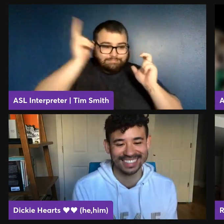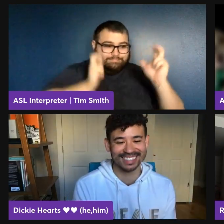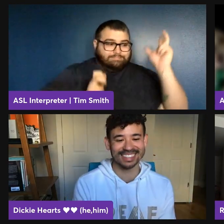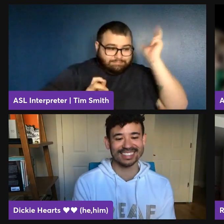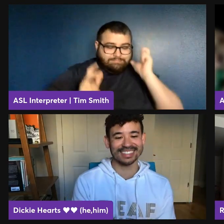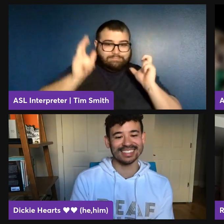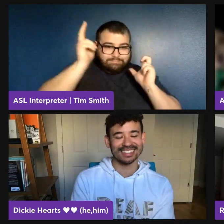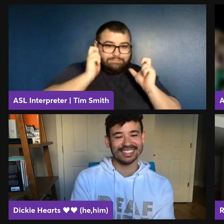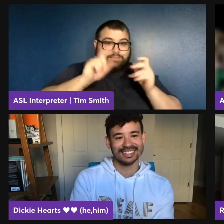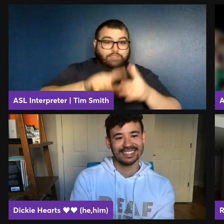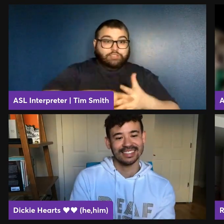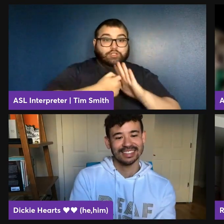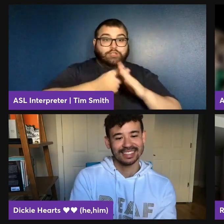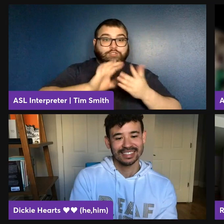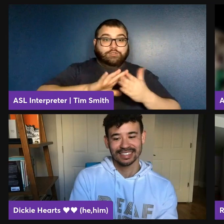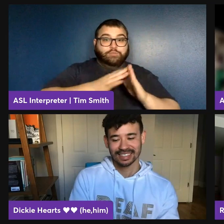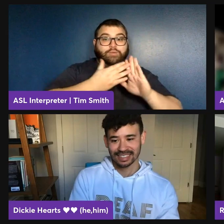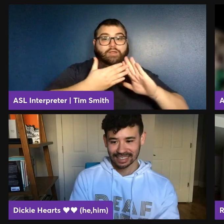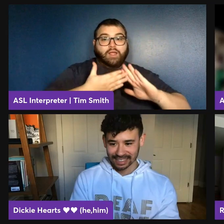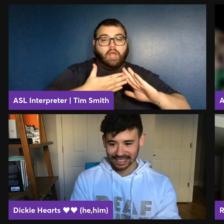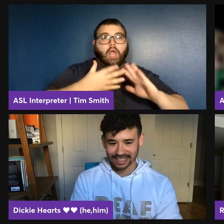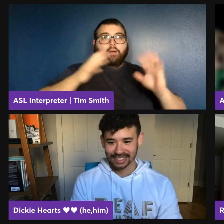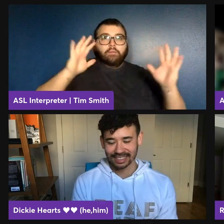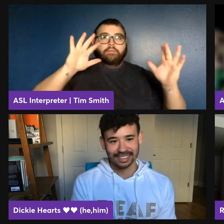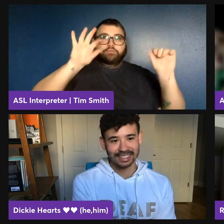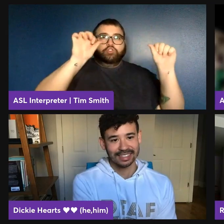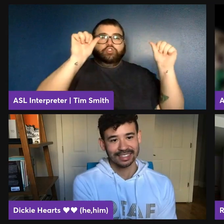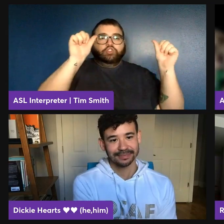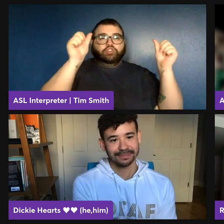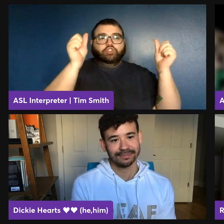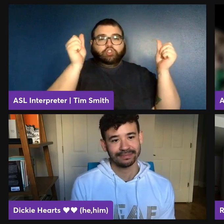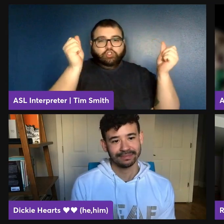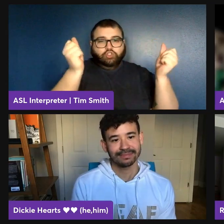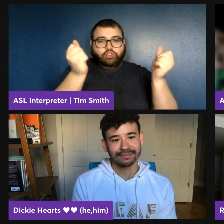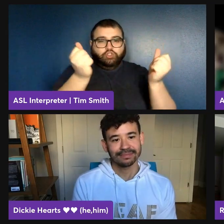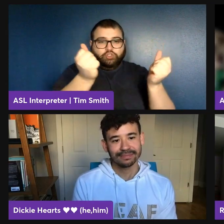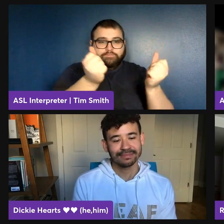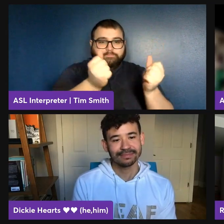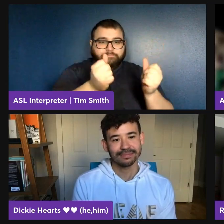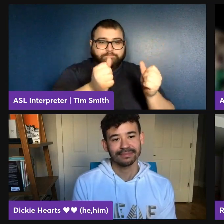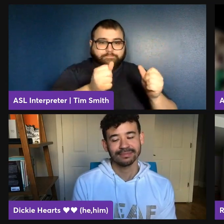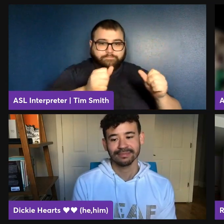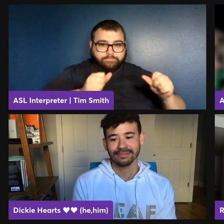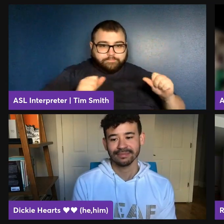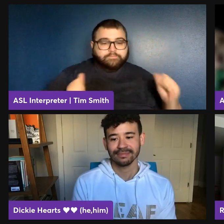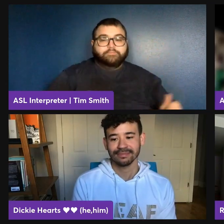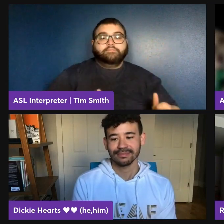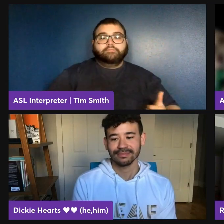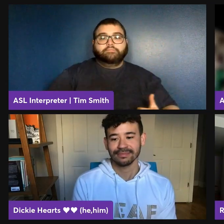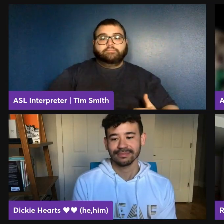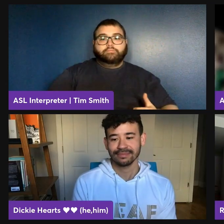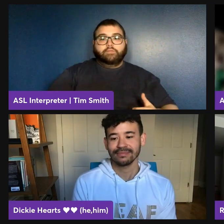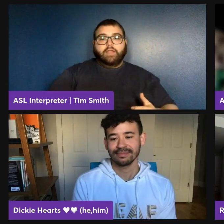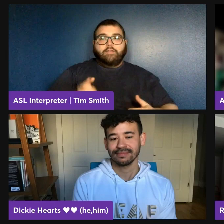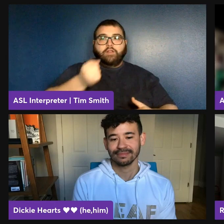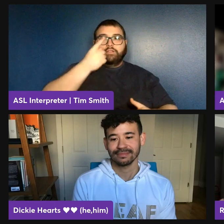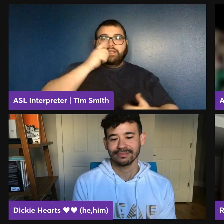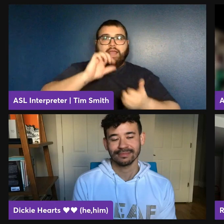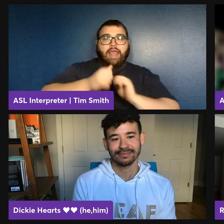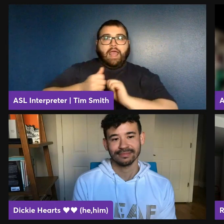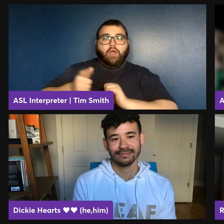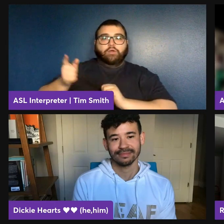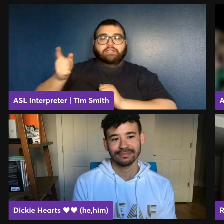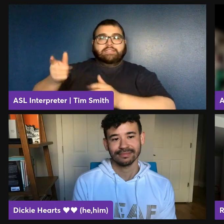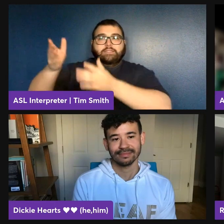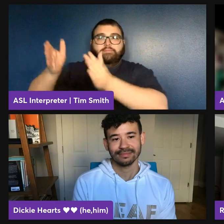it starts to become distilled, and then it starts to be shaped. But I really need to understand, how does this person talk differently than